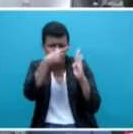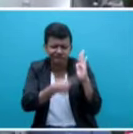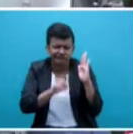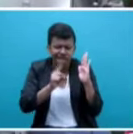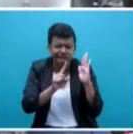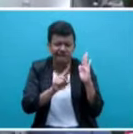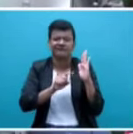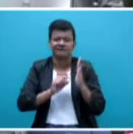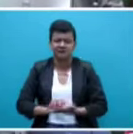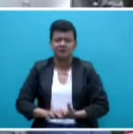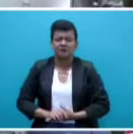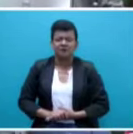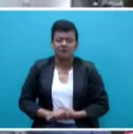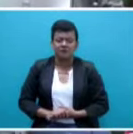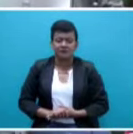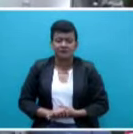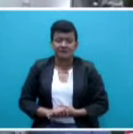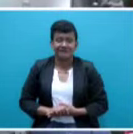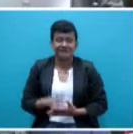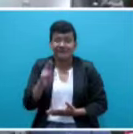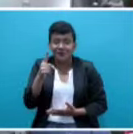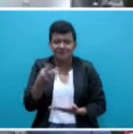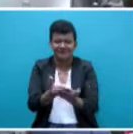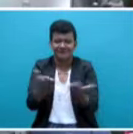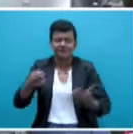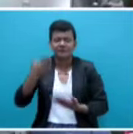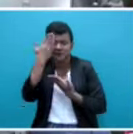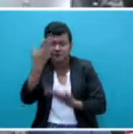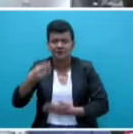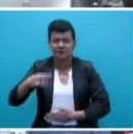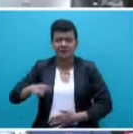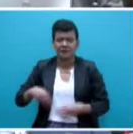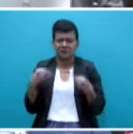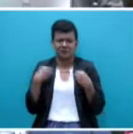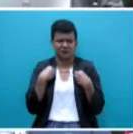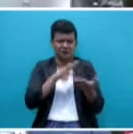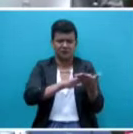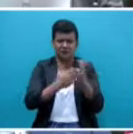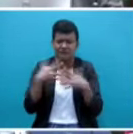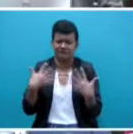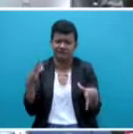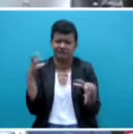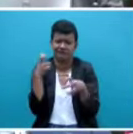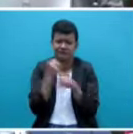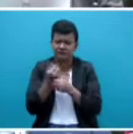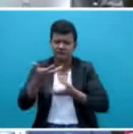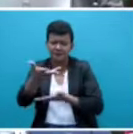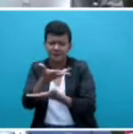all honourable members, the Business Committee concluded its deliberations and subsequently